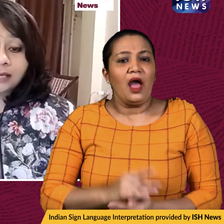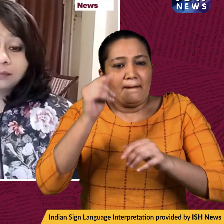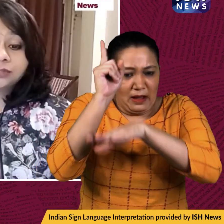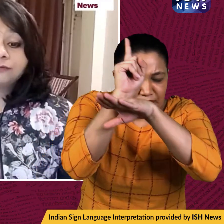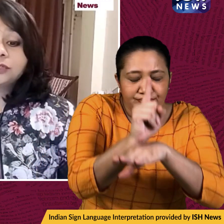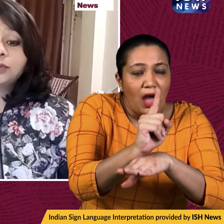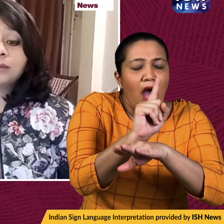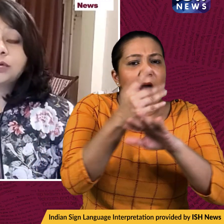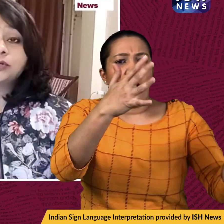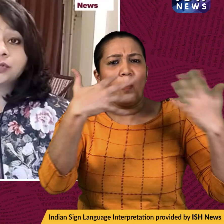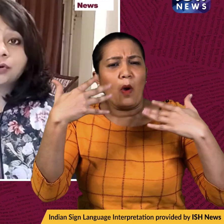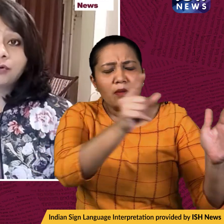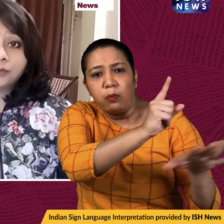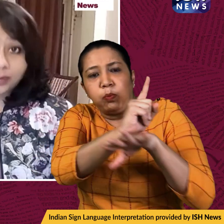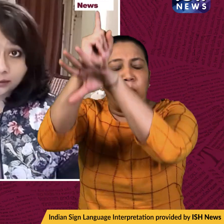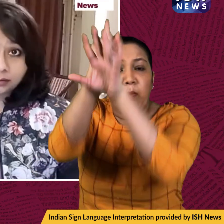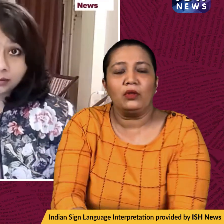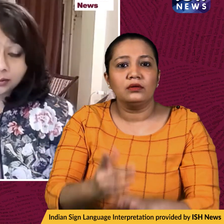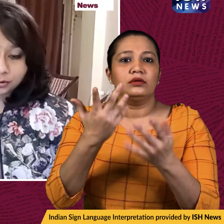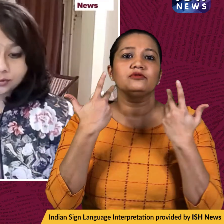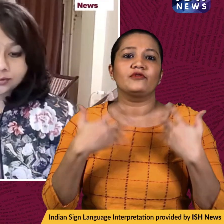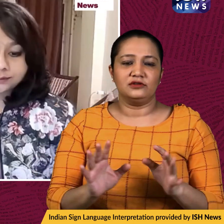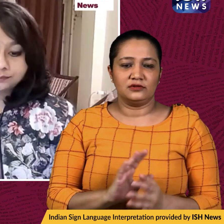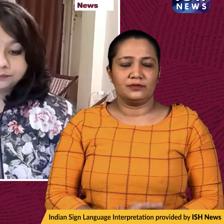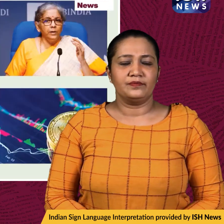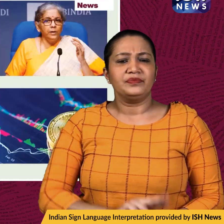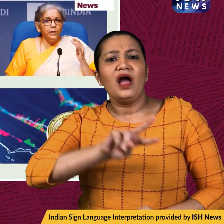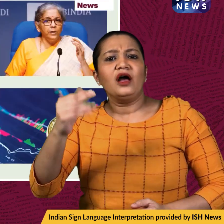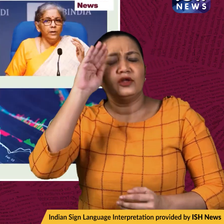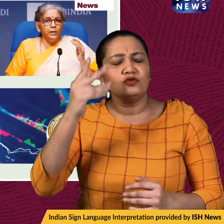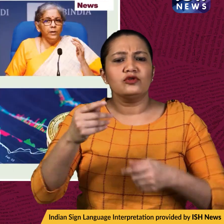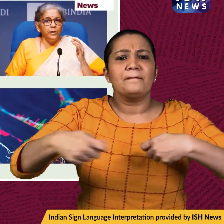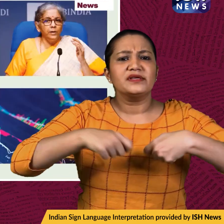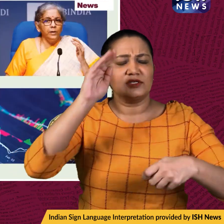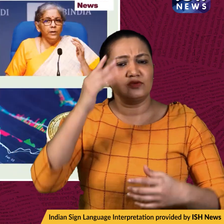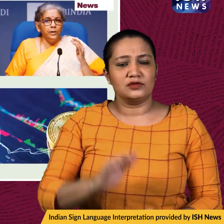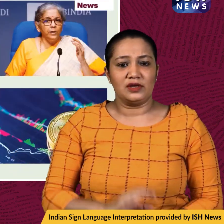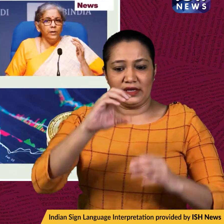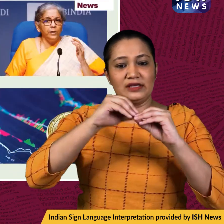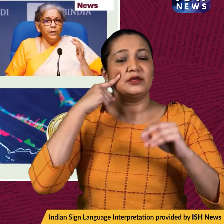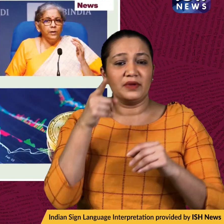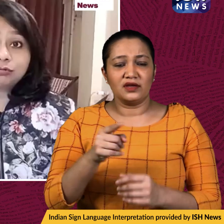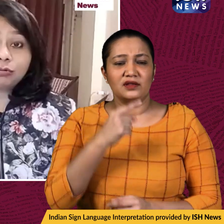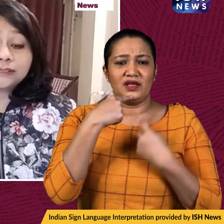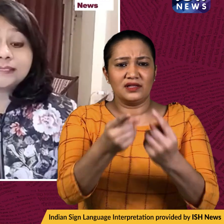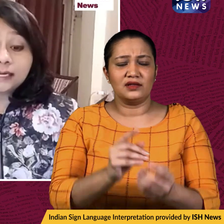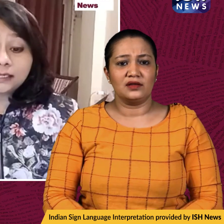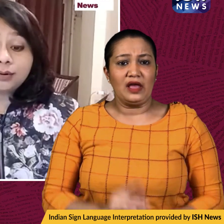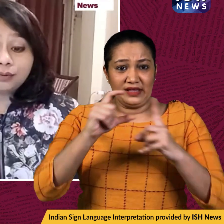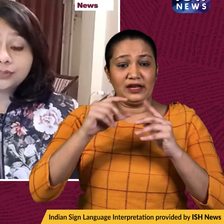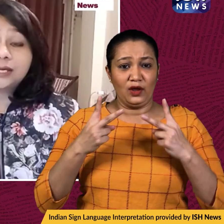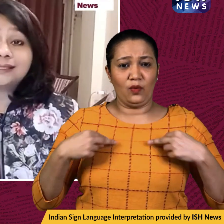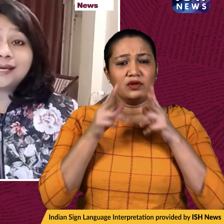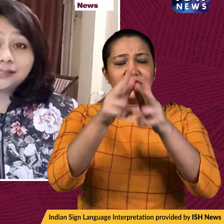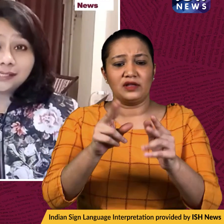about to land but drifted away because of the weather conditions. Moving on to business news right now, the CBI has told a